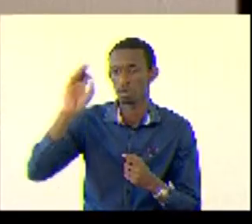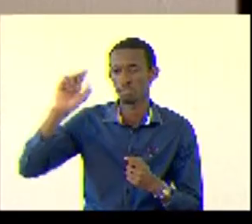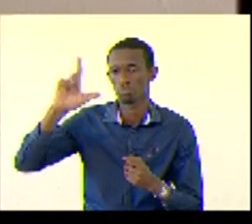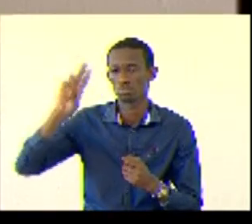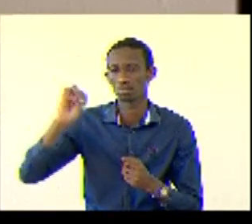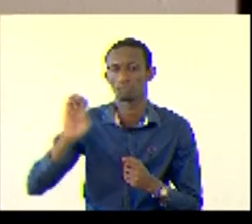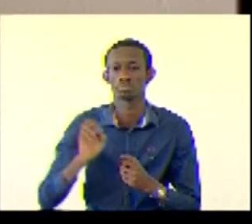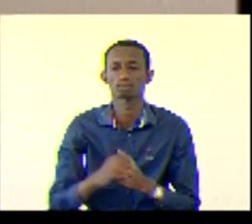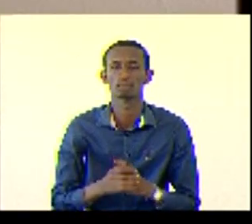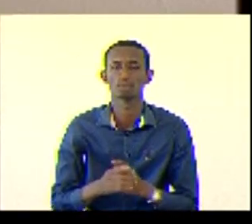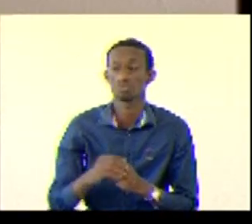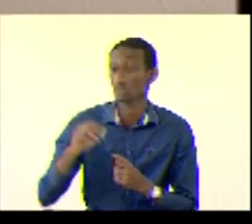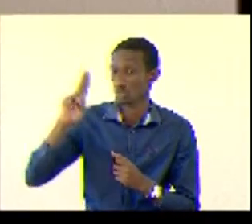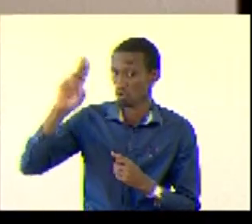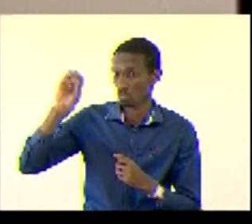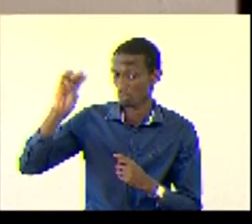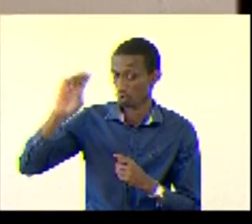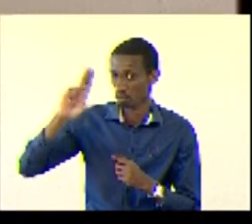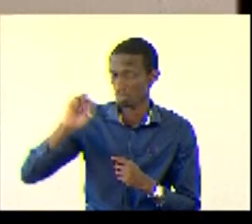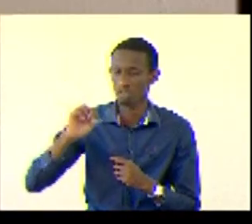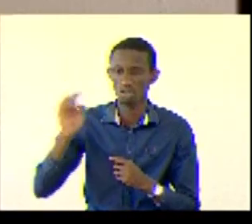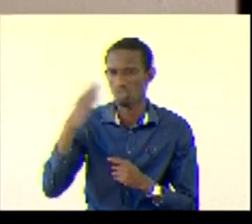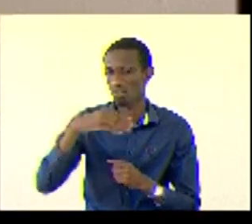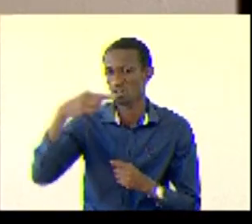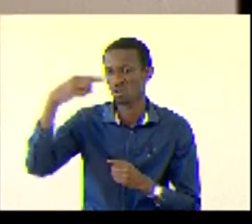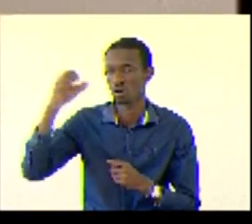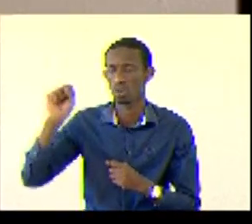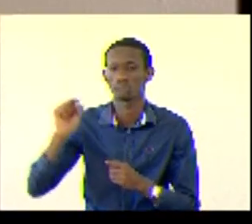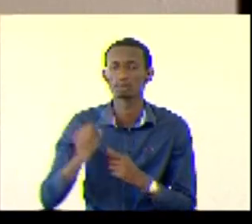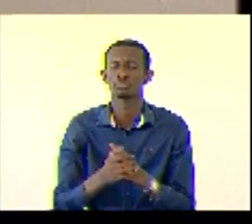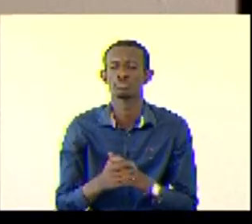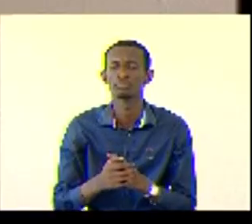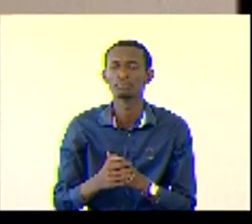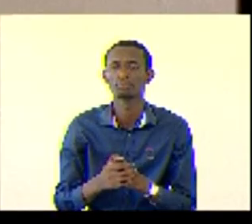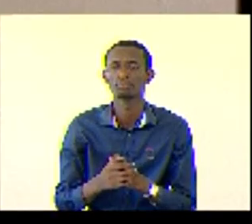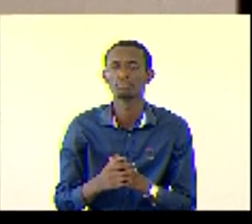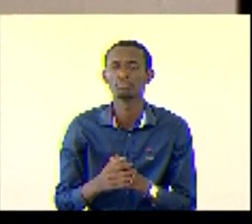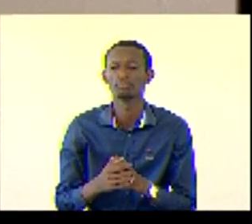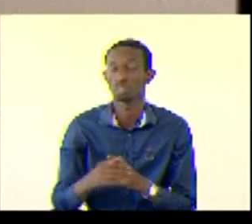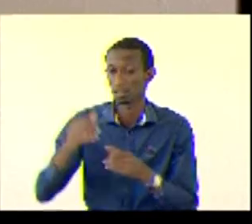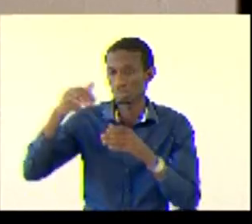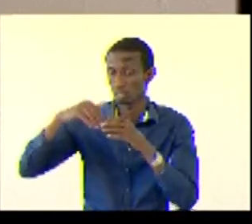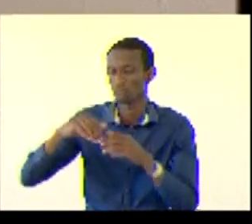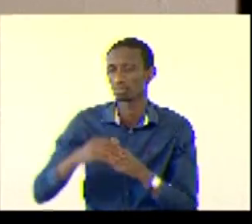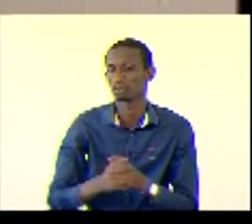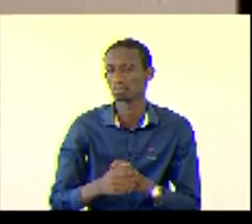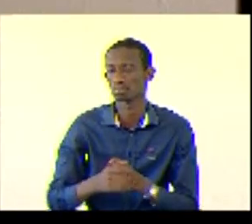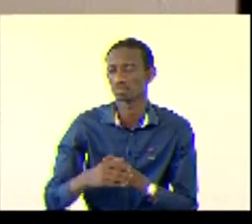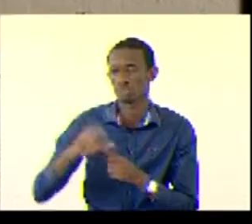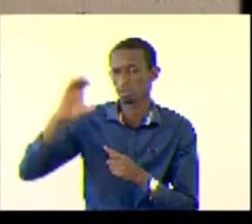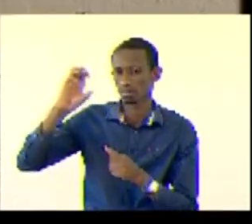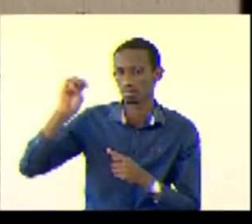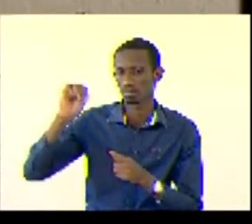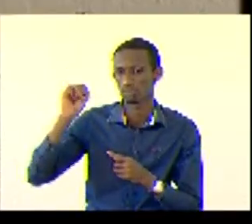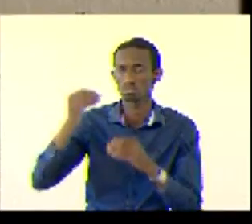in volume of gas in cubic centimeters, and you have time here, and the time is